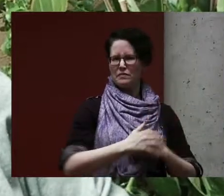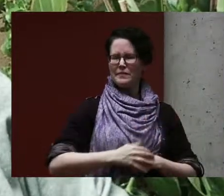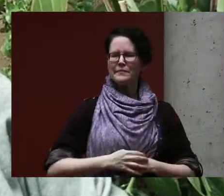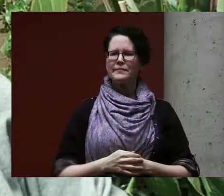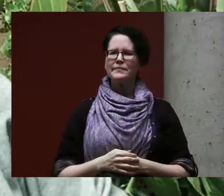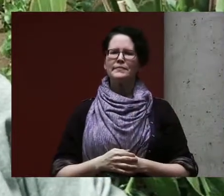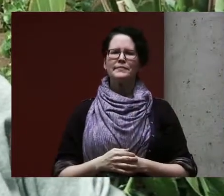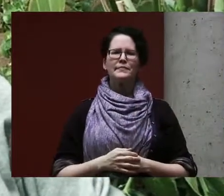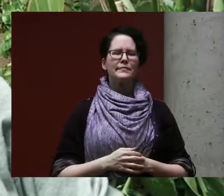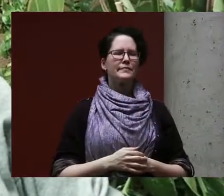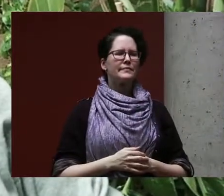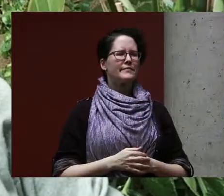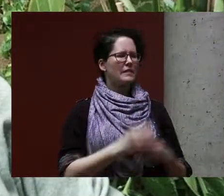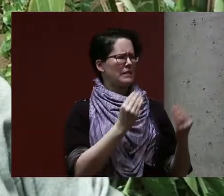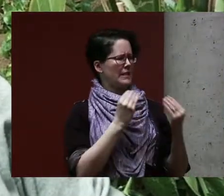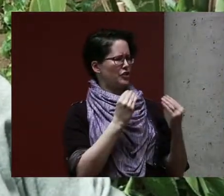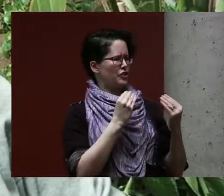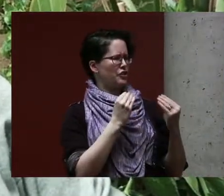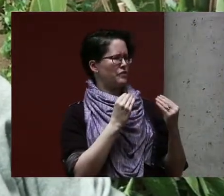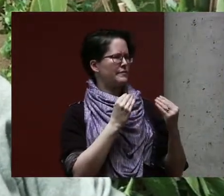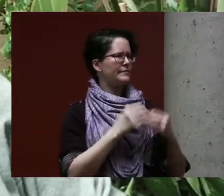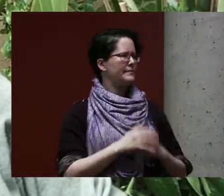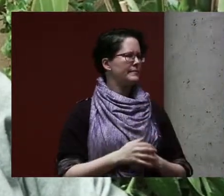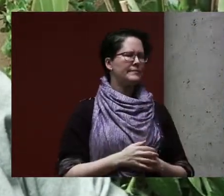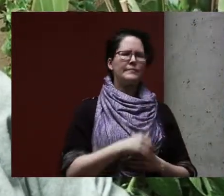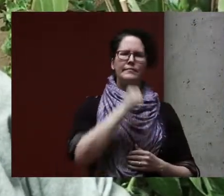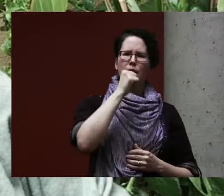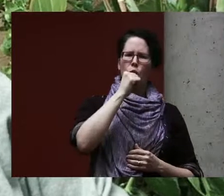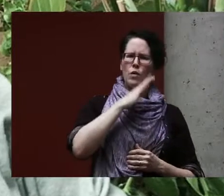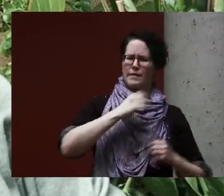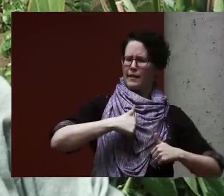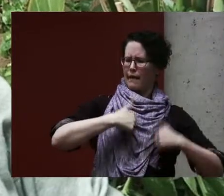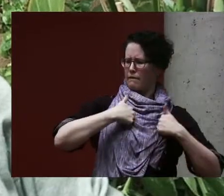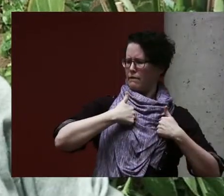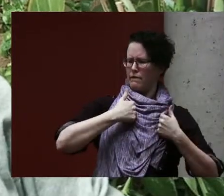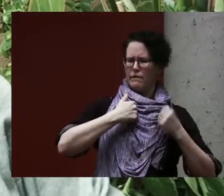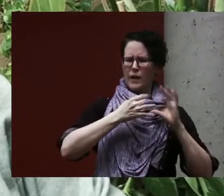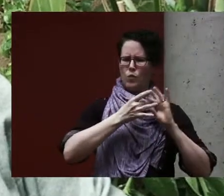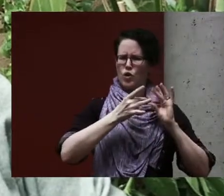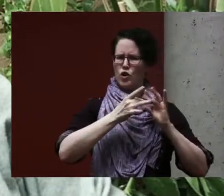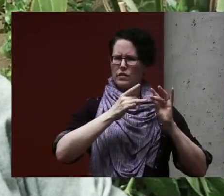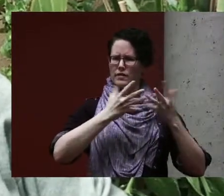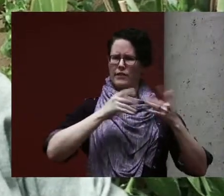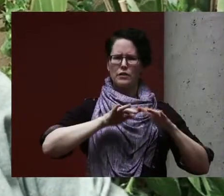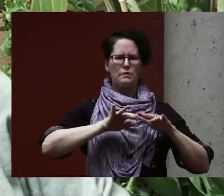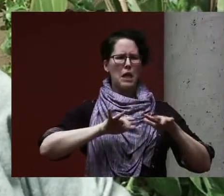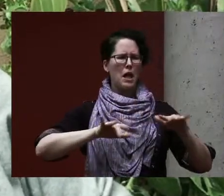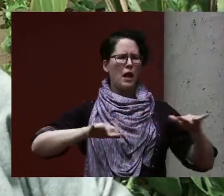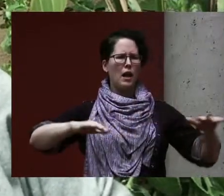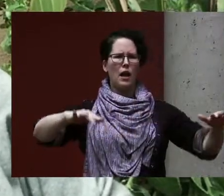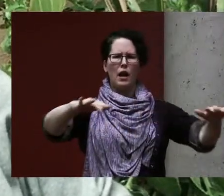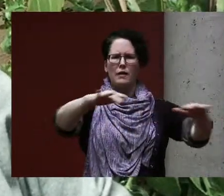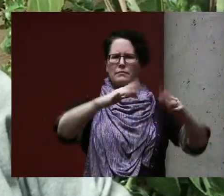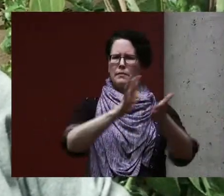the way that a woman's life and words weave themselves indelibly into